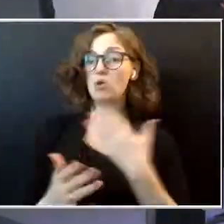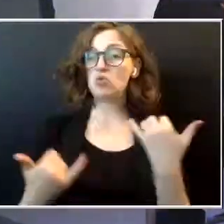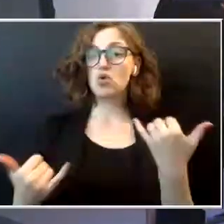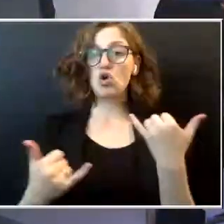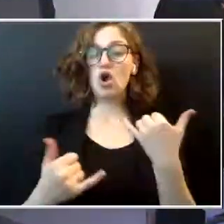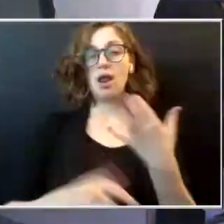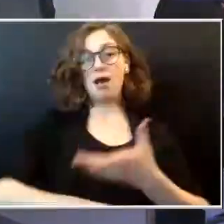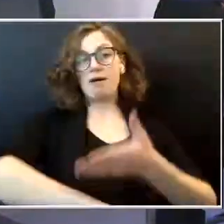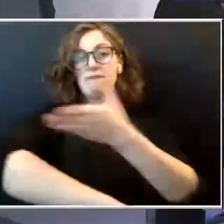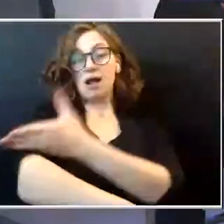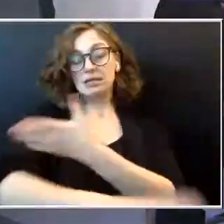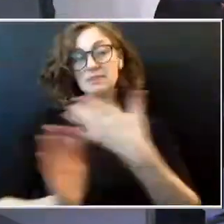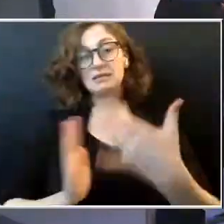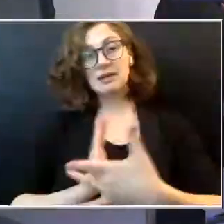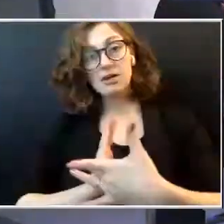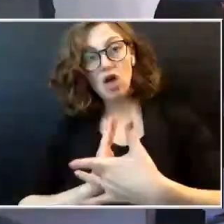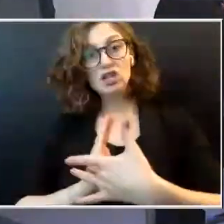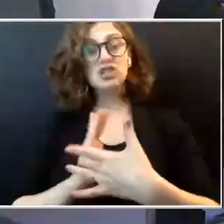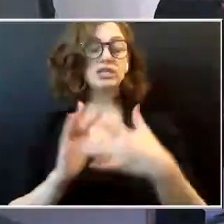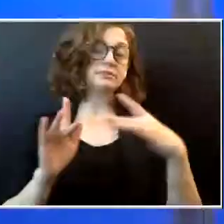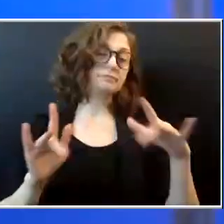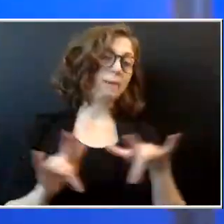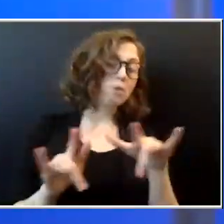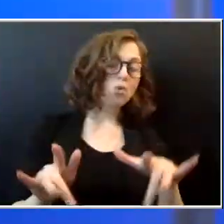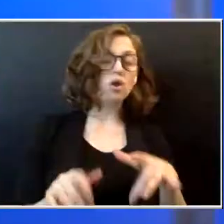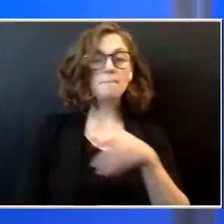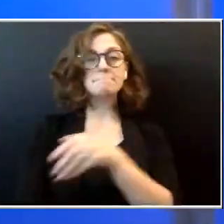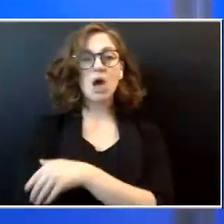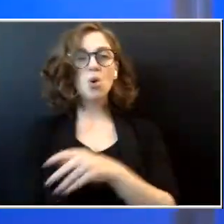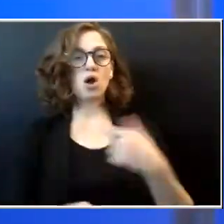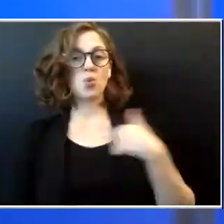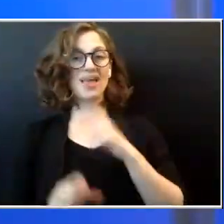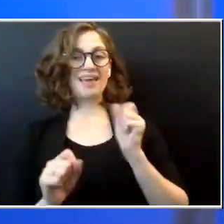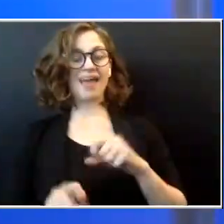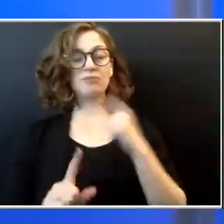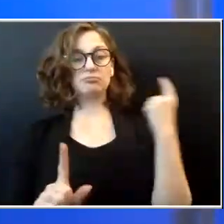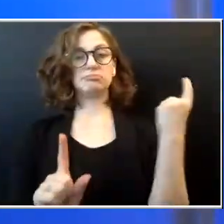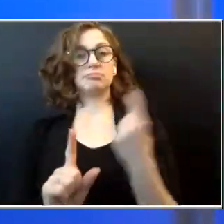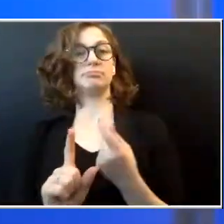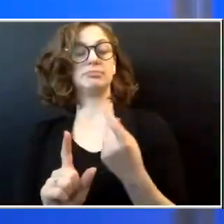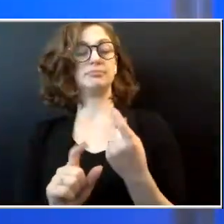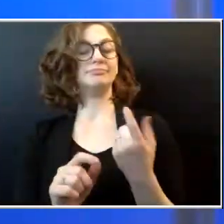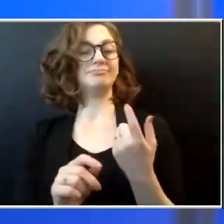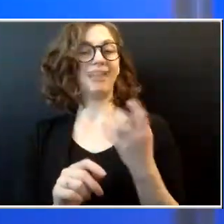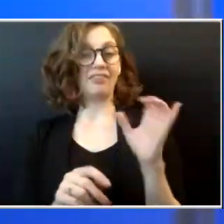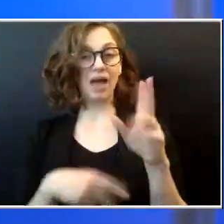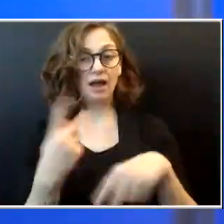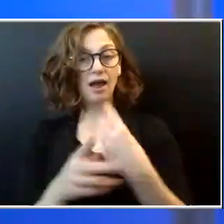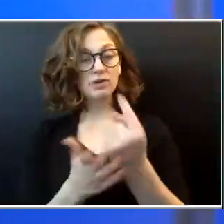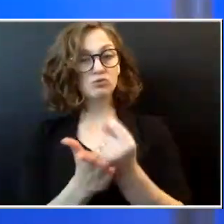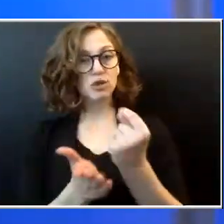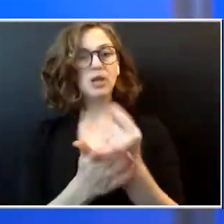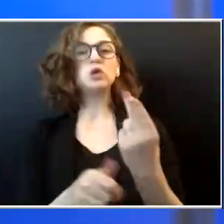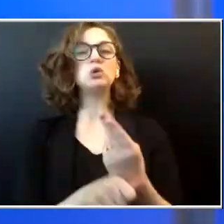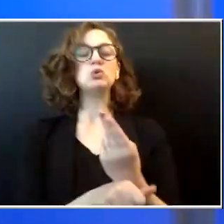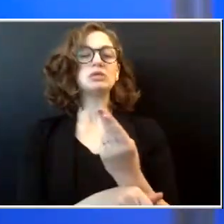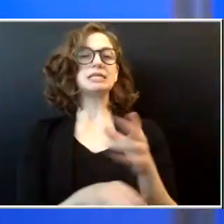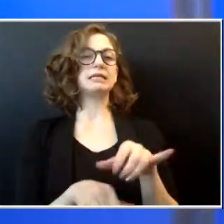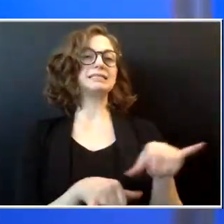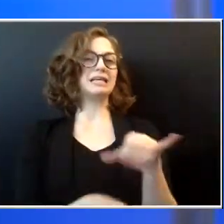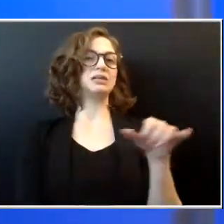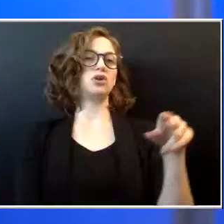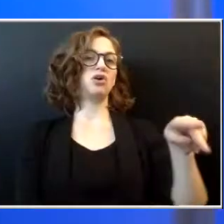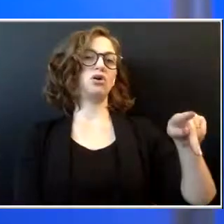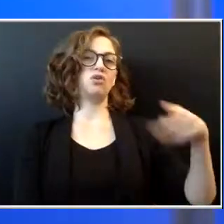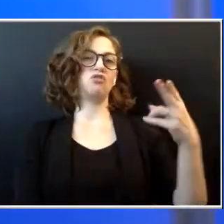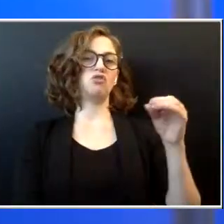we can actually deliver treatments like this to the head and neck using standard photon radiation treatment, in 5 treatments. The